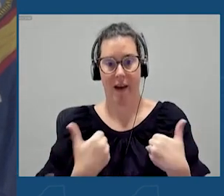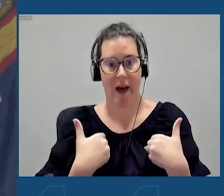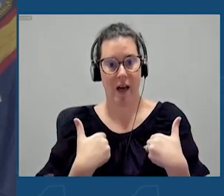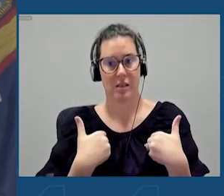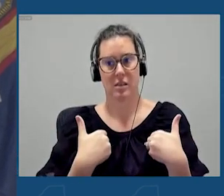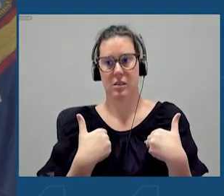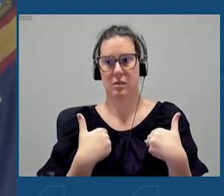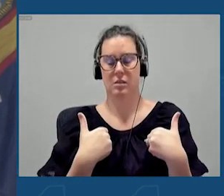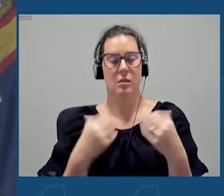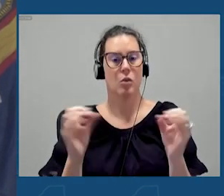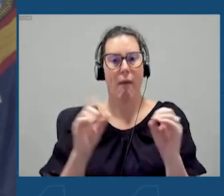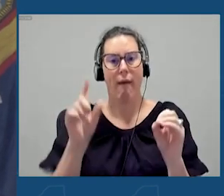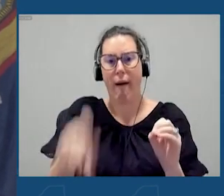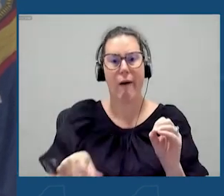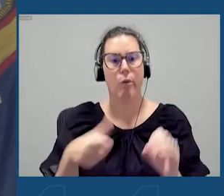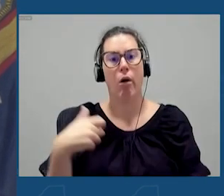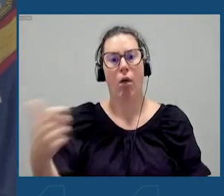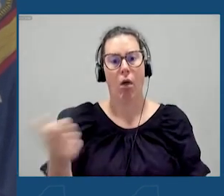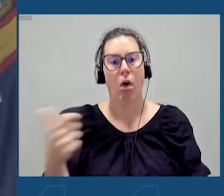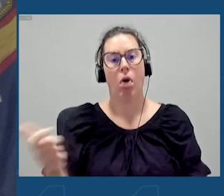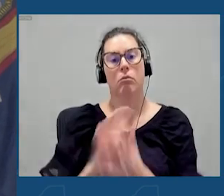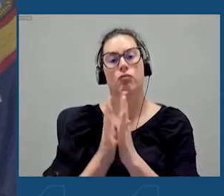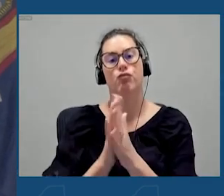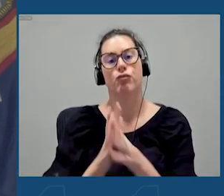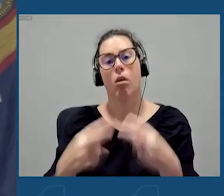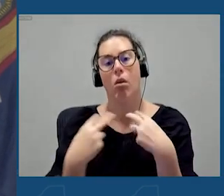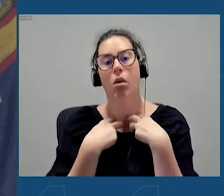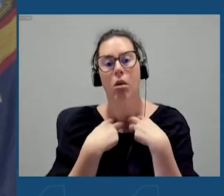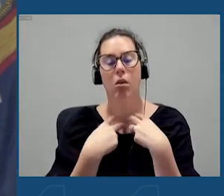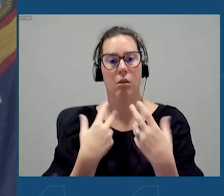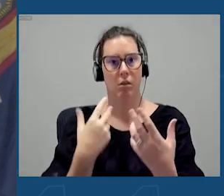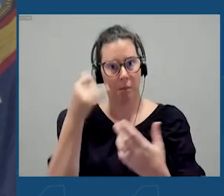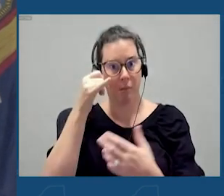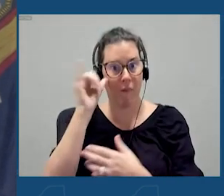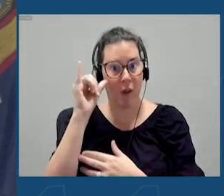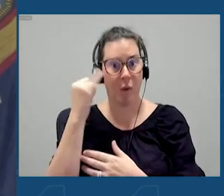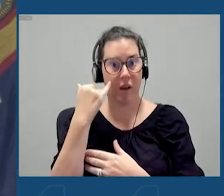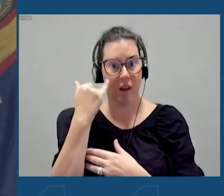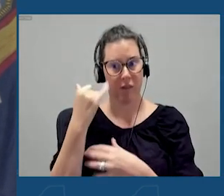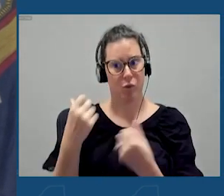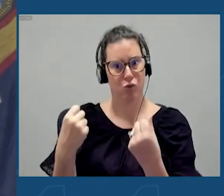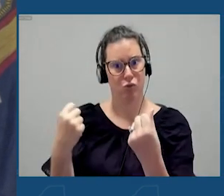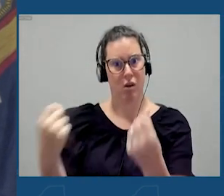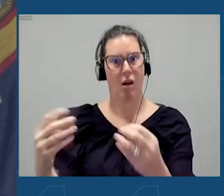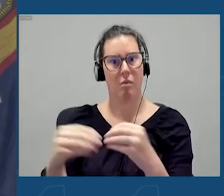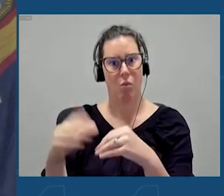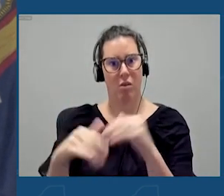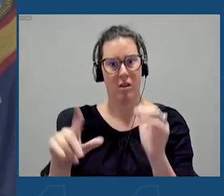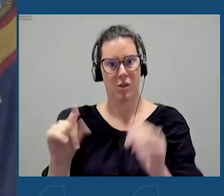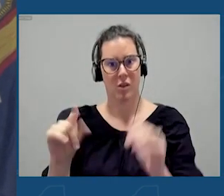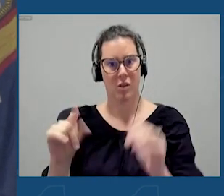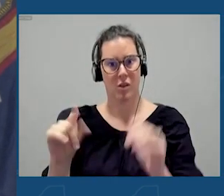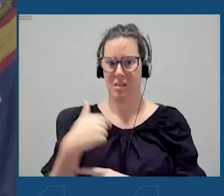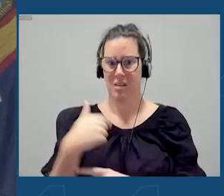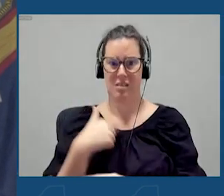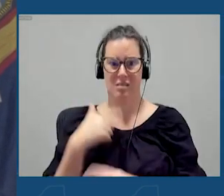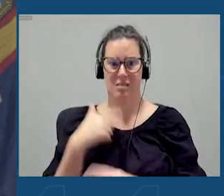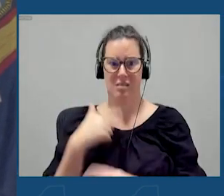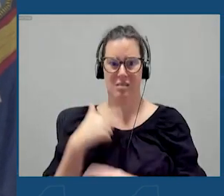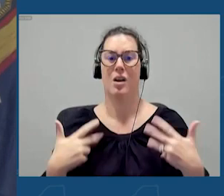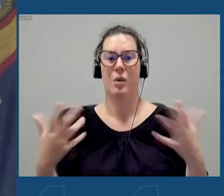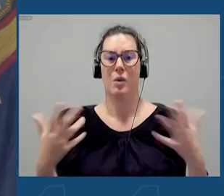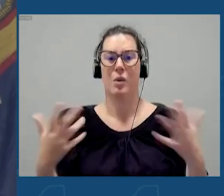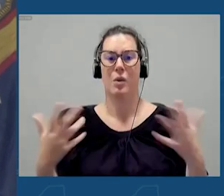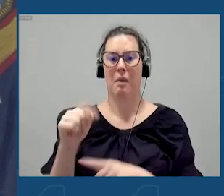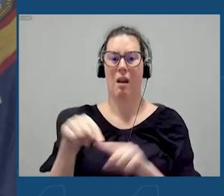in traffic. When I'm in Buffalo, if anyone drives more than 20 minutes to work, they said, I'm not going. I'm 20 minutes too far. Why would I go